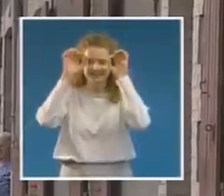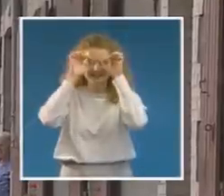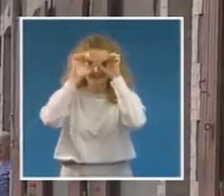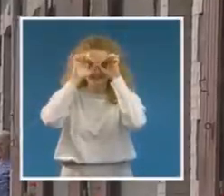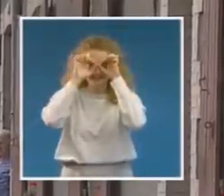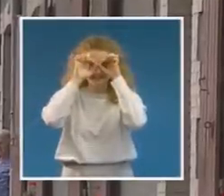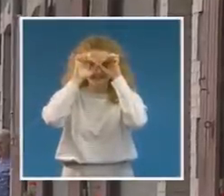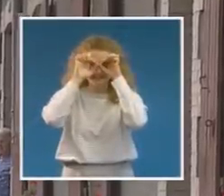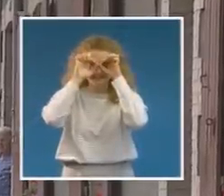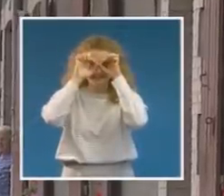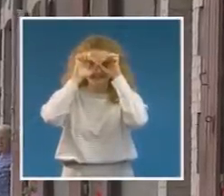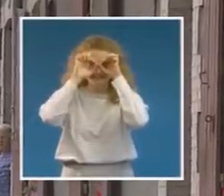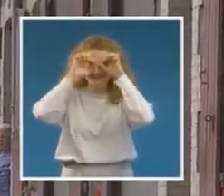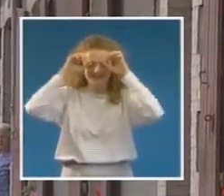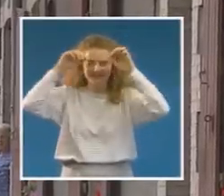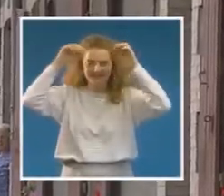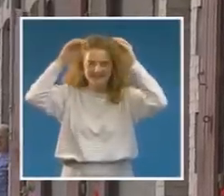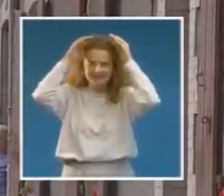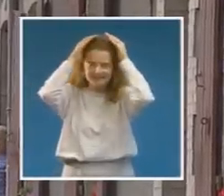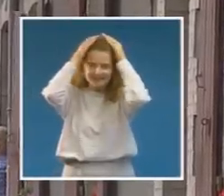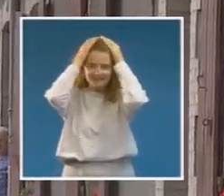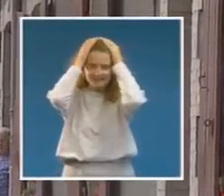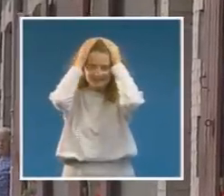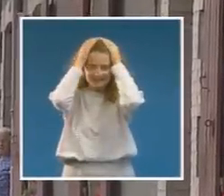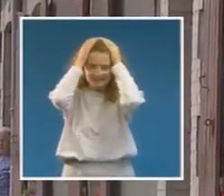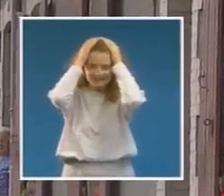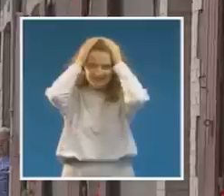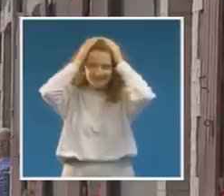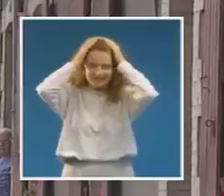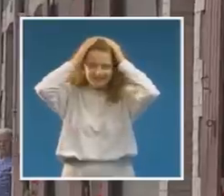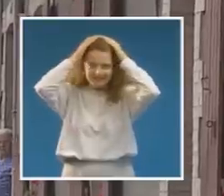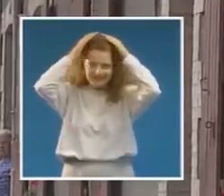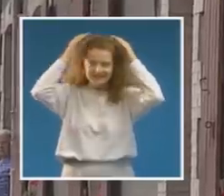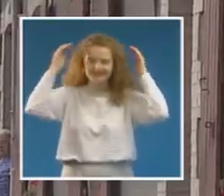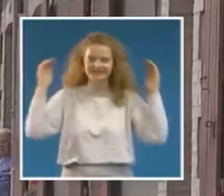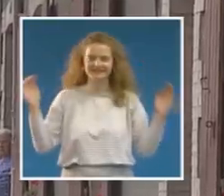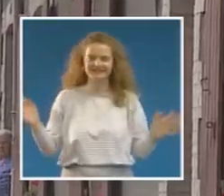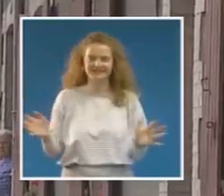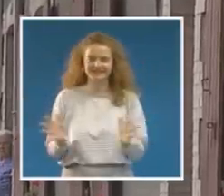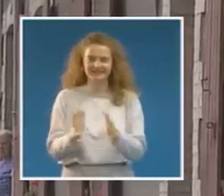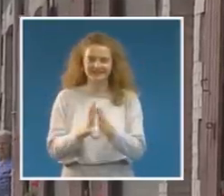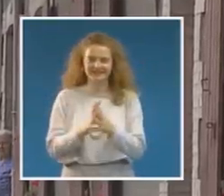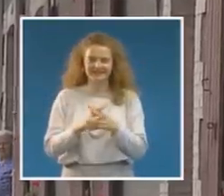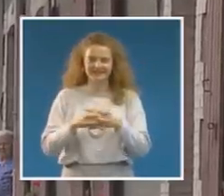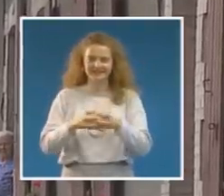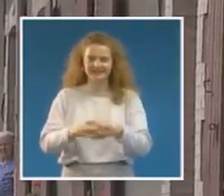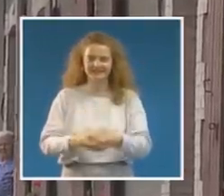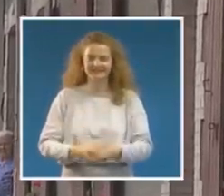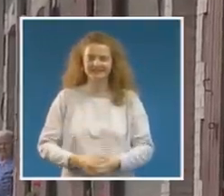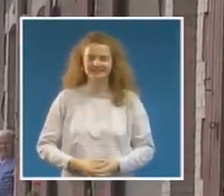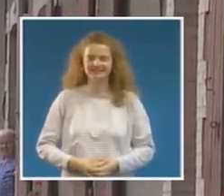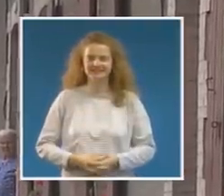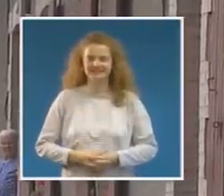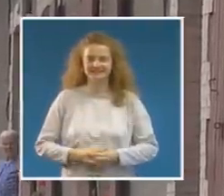Here are Grandma's spectacles, and here is Grandma's hat. And here's the way she folds her hands